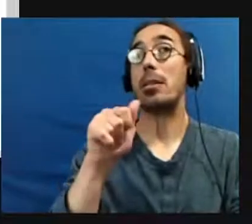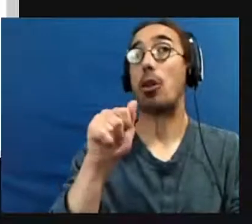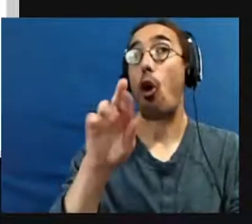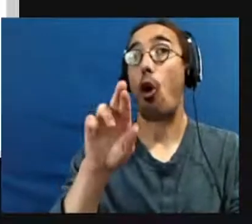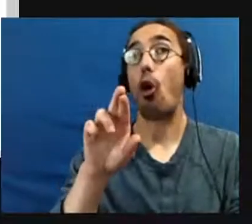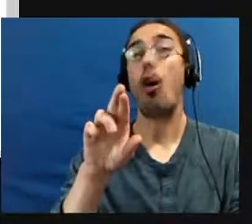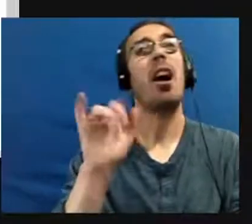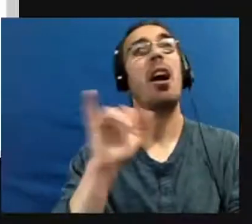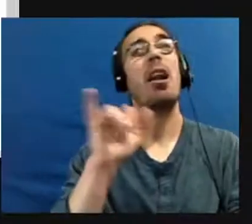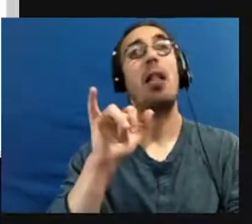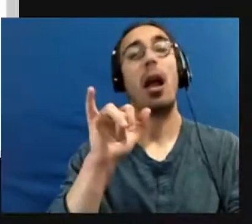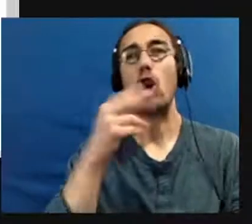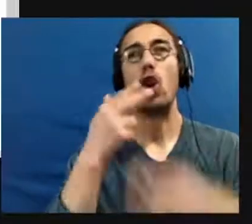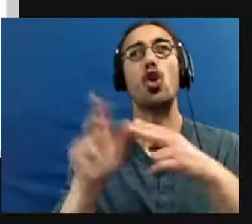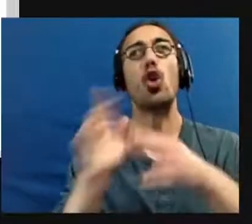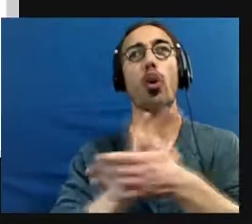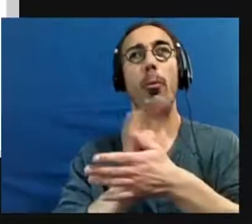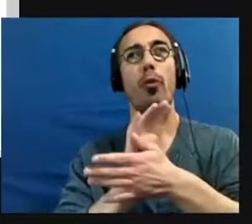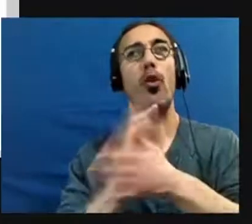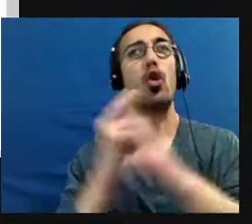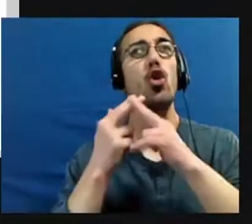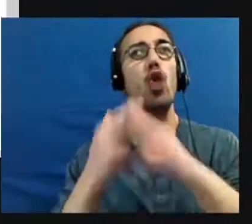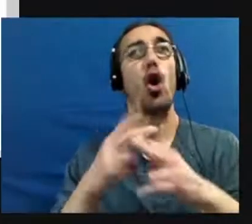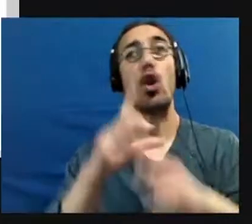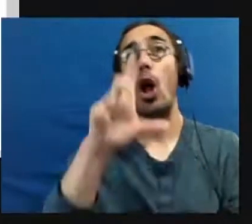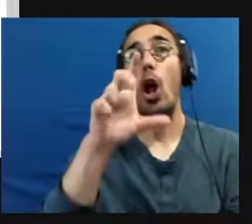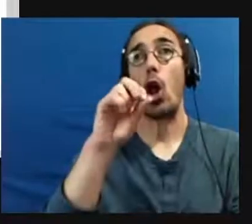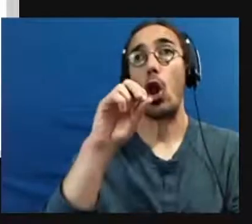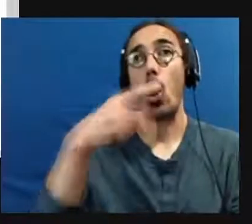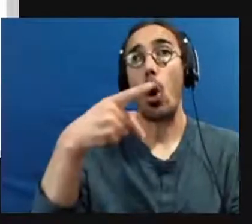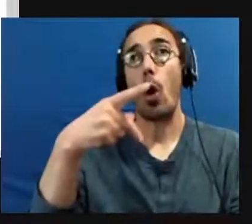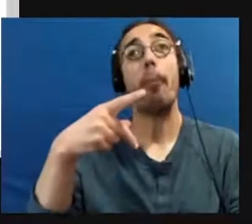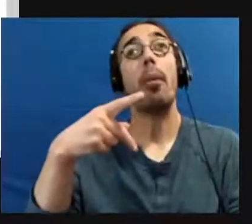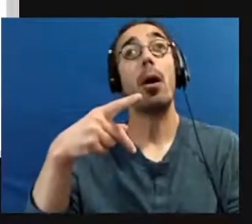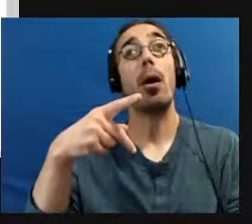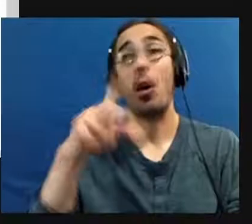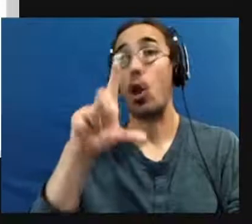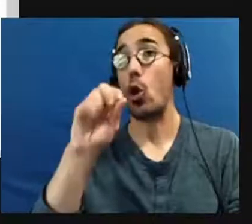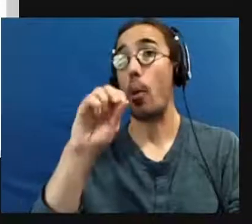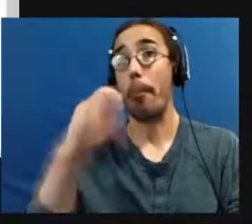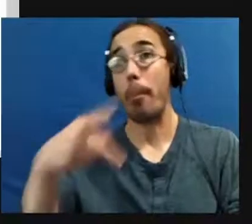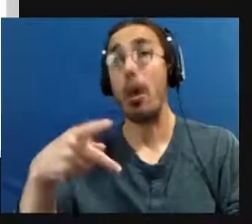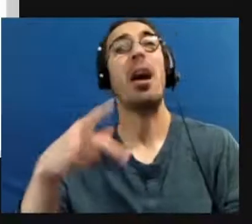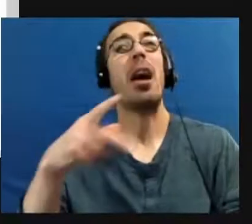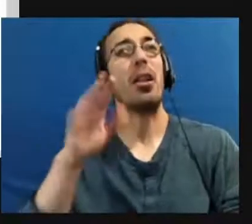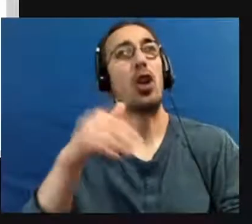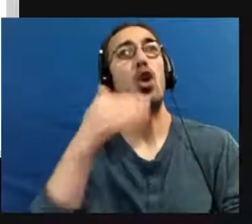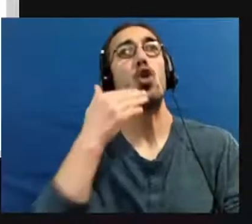short film group did is called Loop. And I think it's a wonderful example of